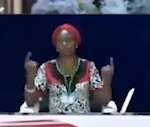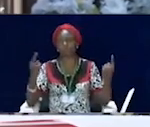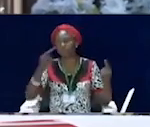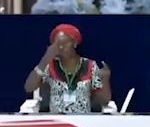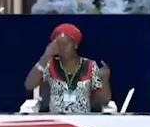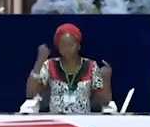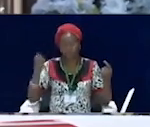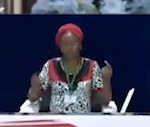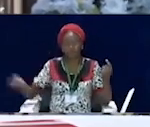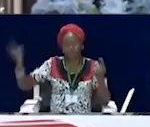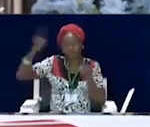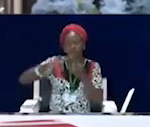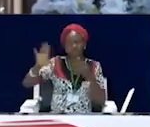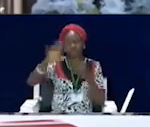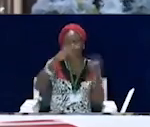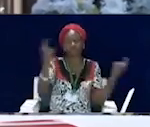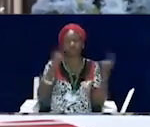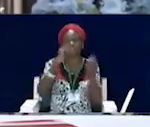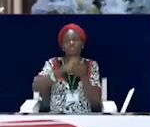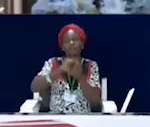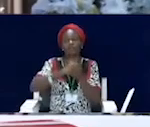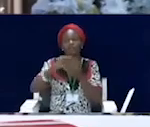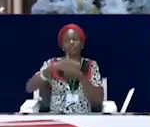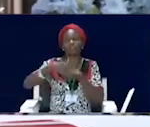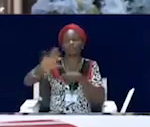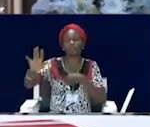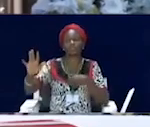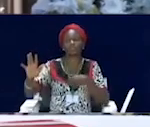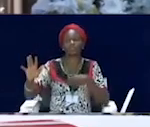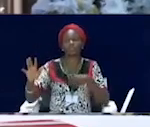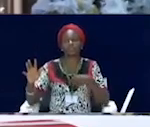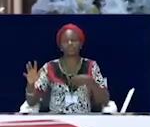Because until your sins are washed away,